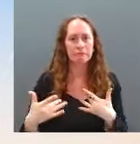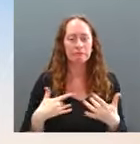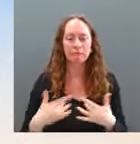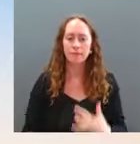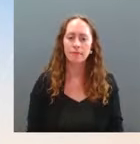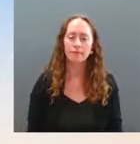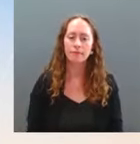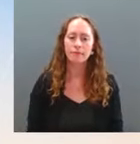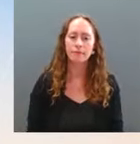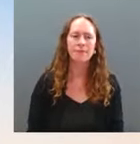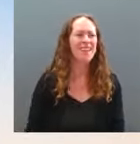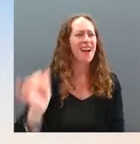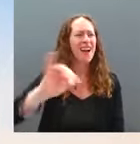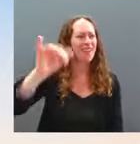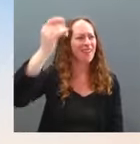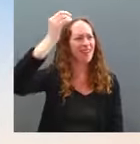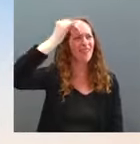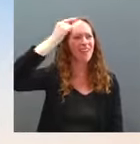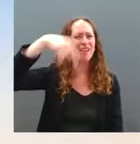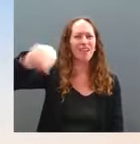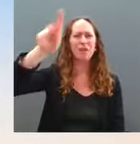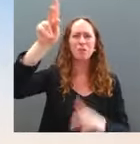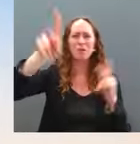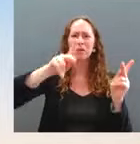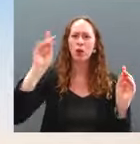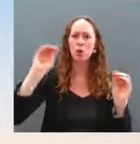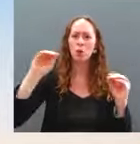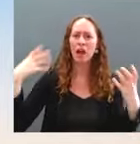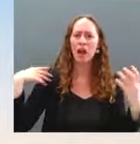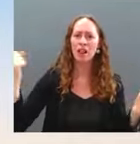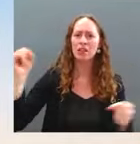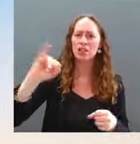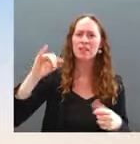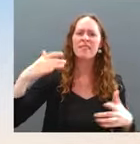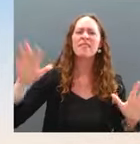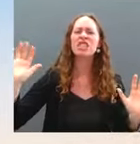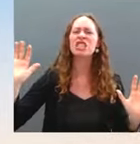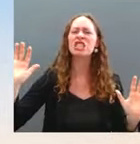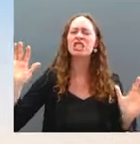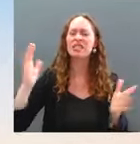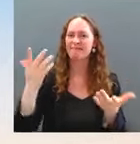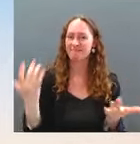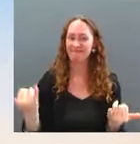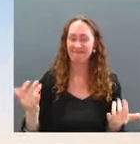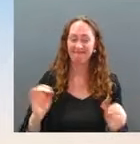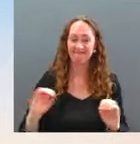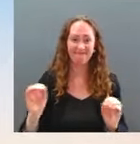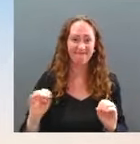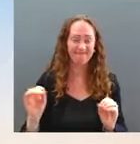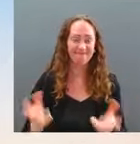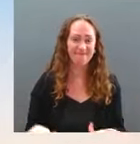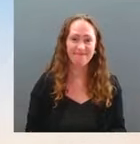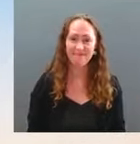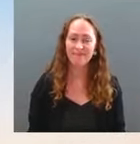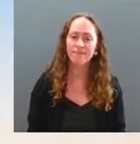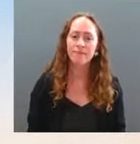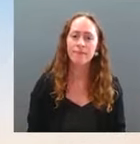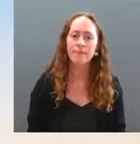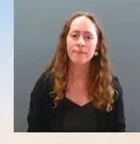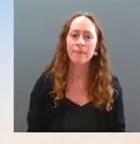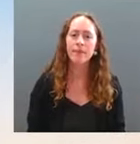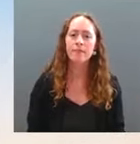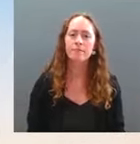have any ability to purchase that as planned. What's the difference if the bill passes 3 weeks from now versus if it had passed this